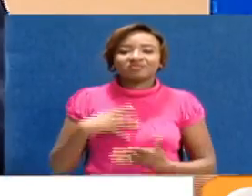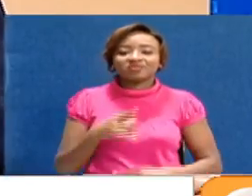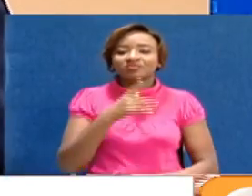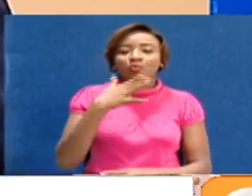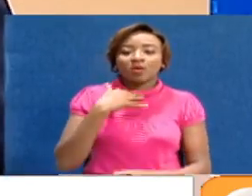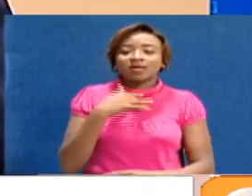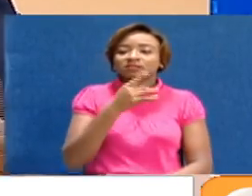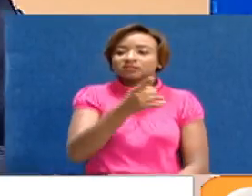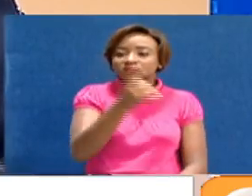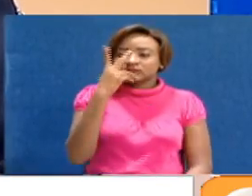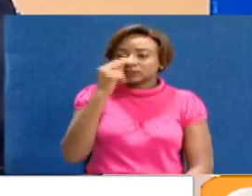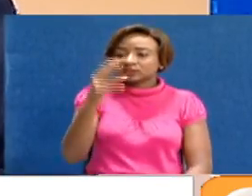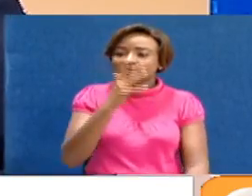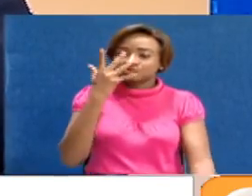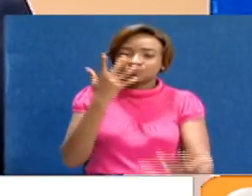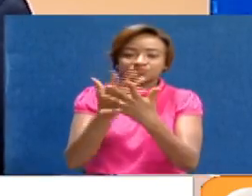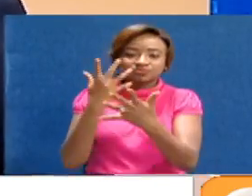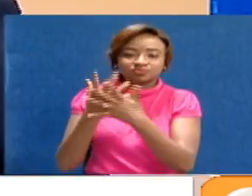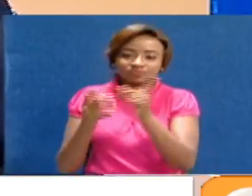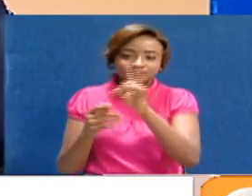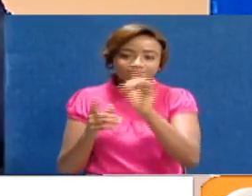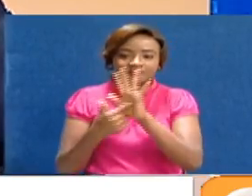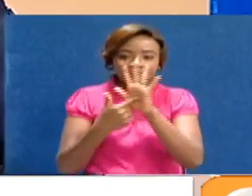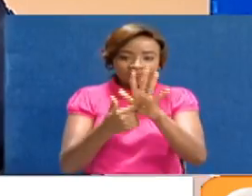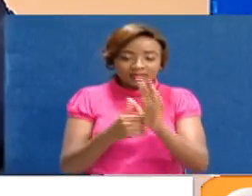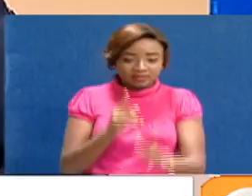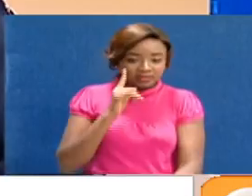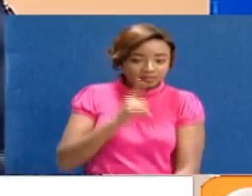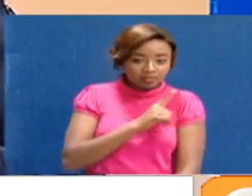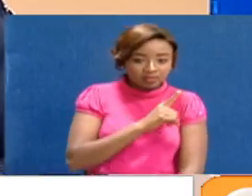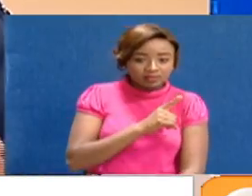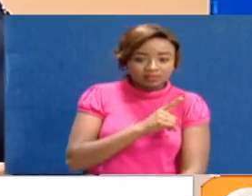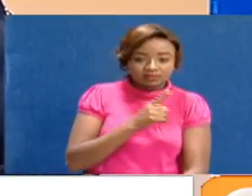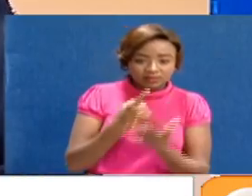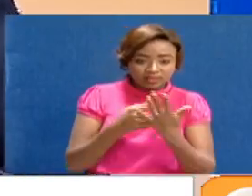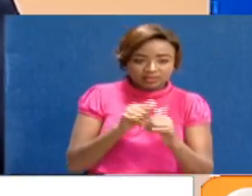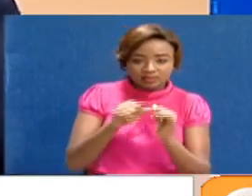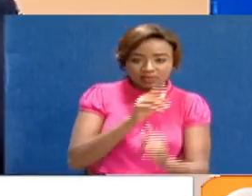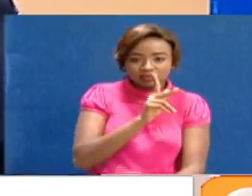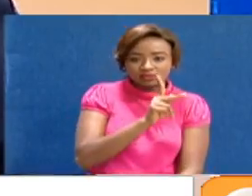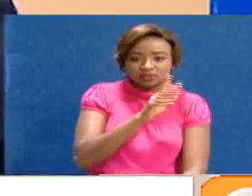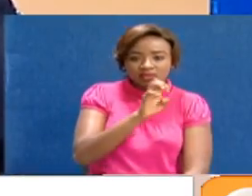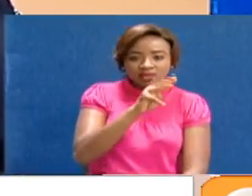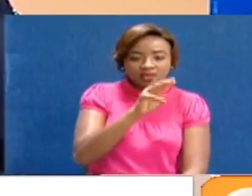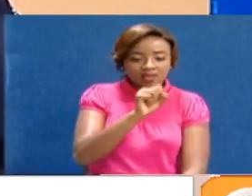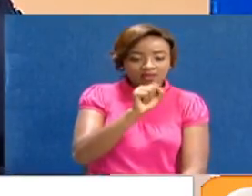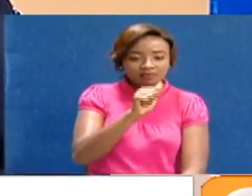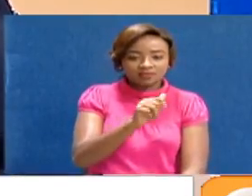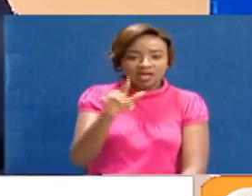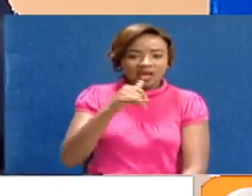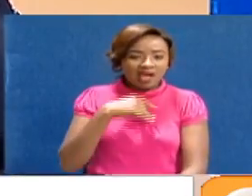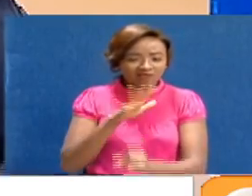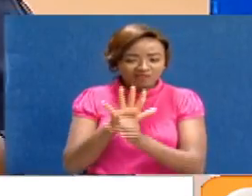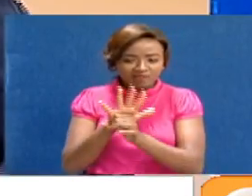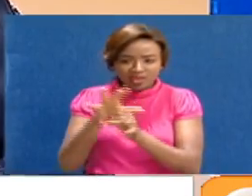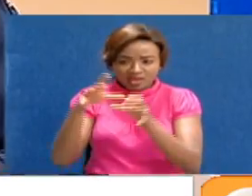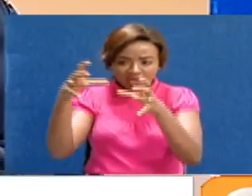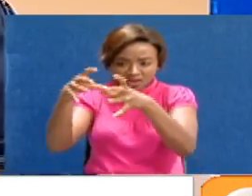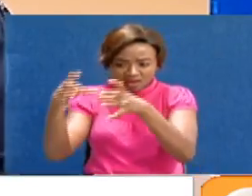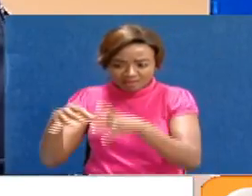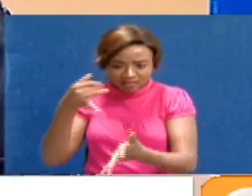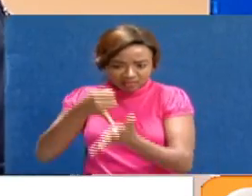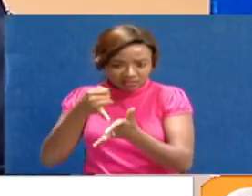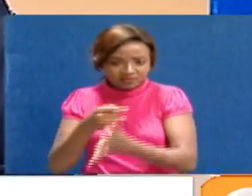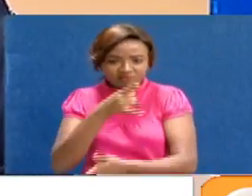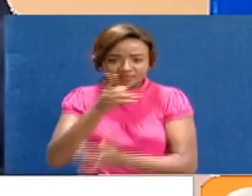blood of the suspect. Like for instance, if, like he talked about KEMSA and the number of companies concerned. We have